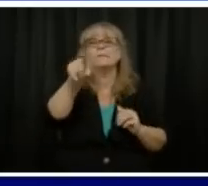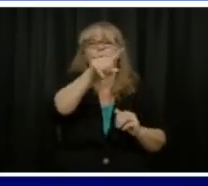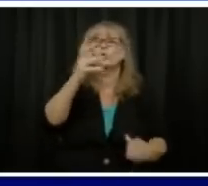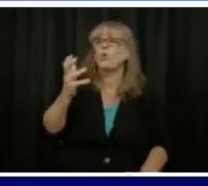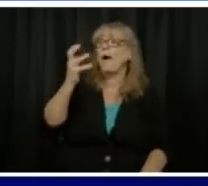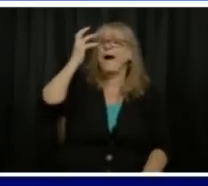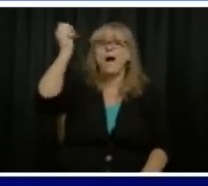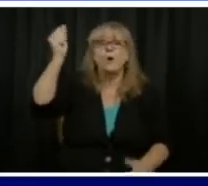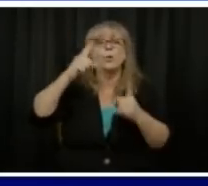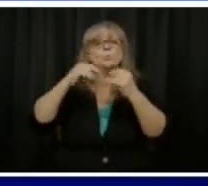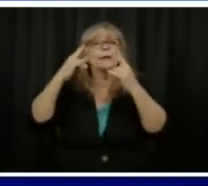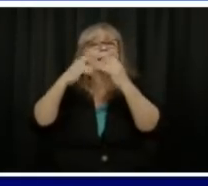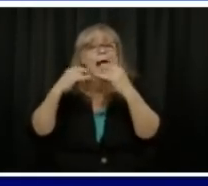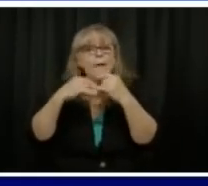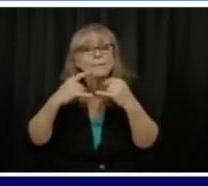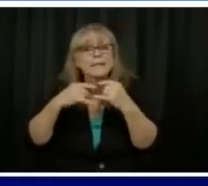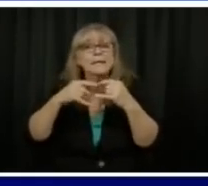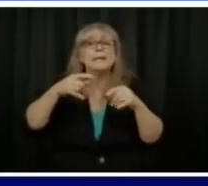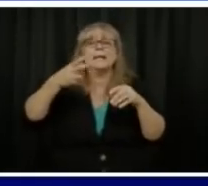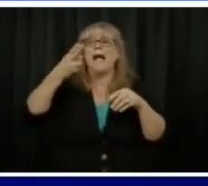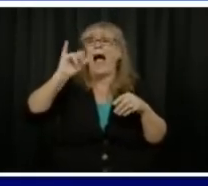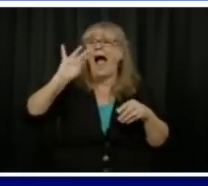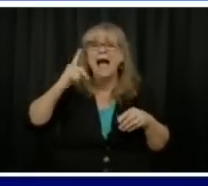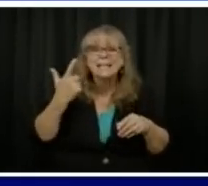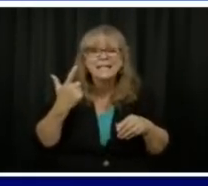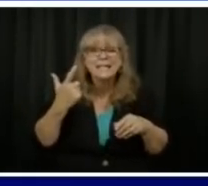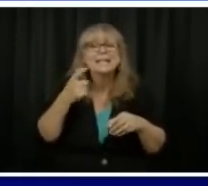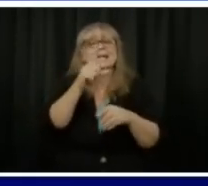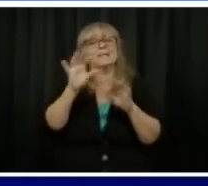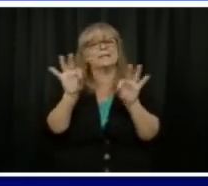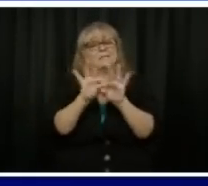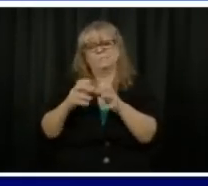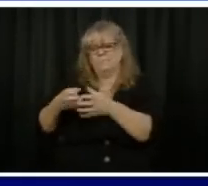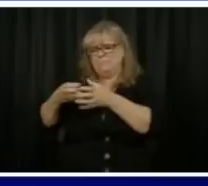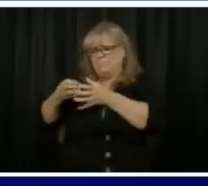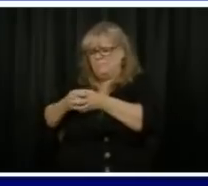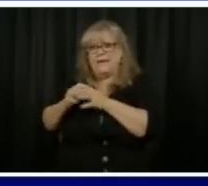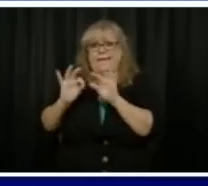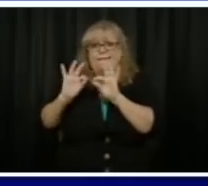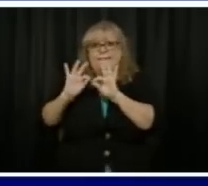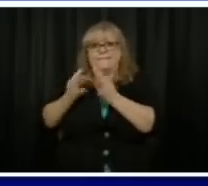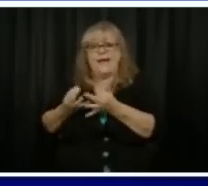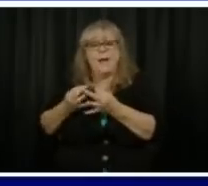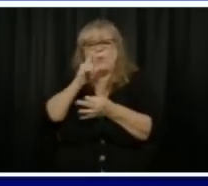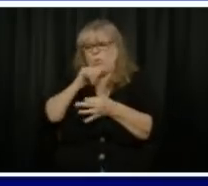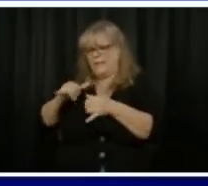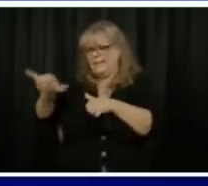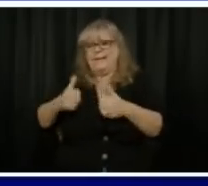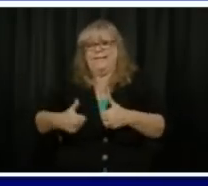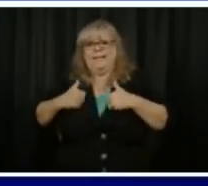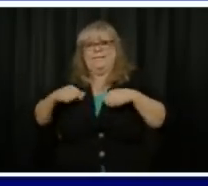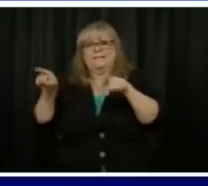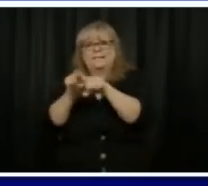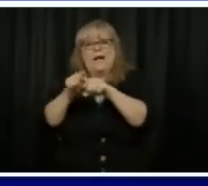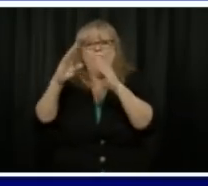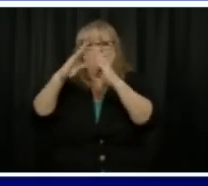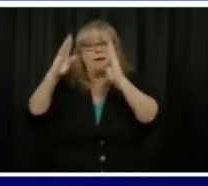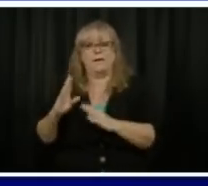most one other household, not in large groups. If you're having friends over, have a small number of friends over. Stay outside. Have 2-3 people